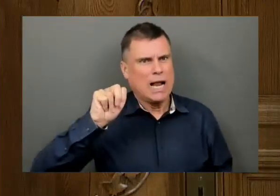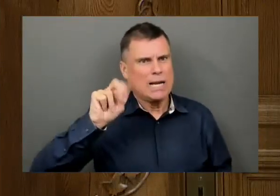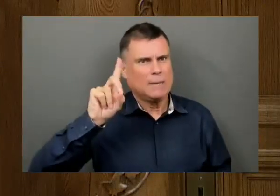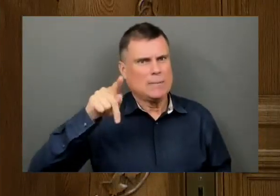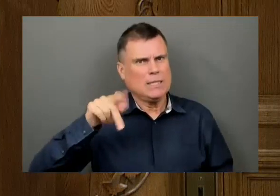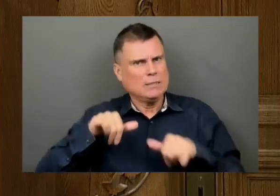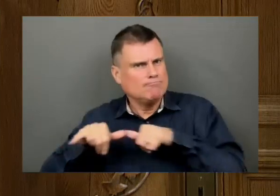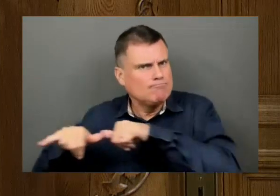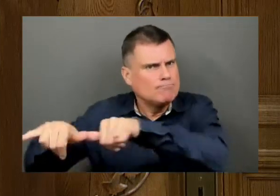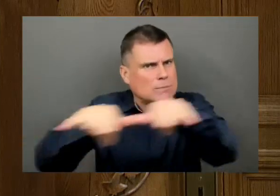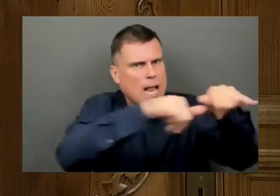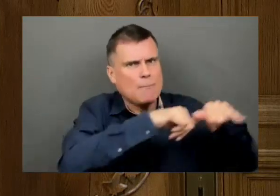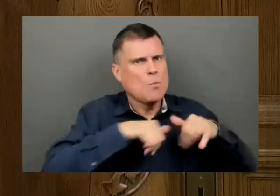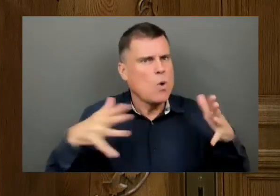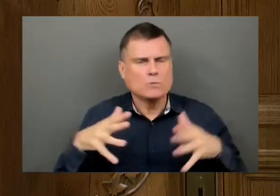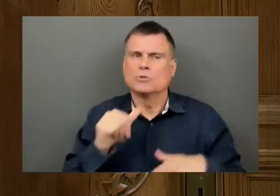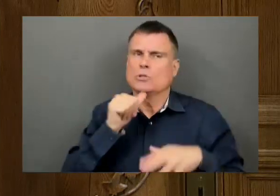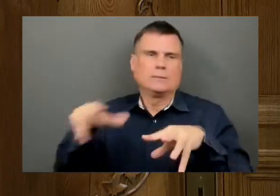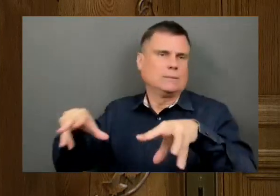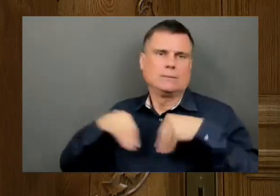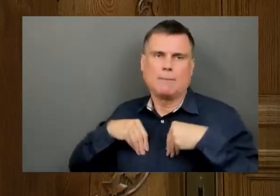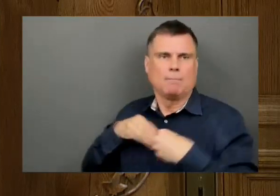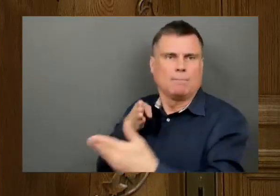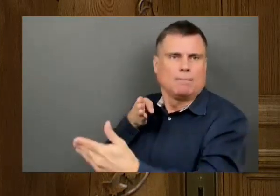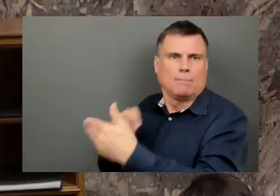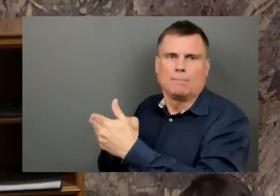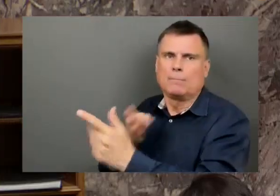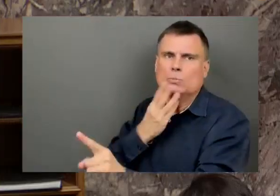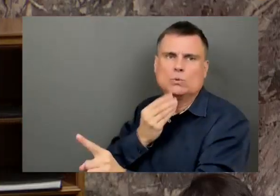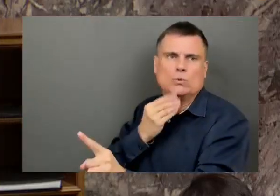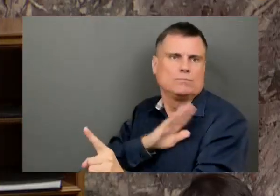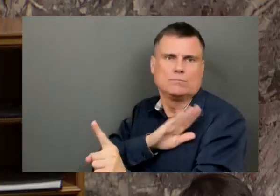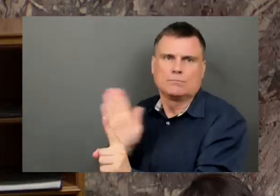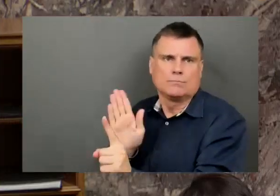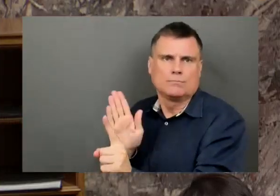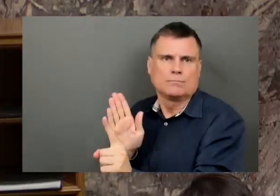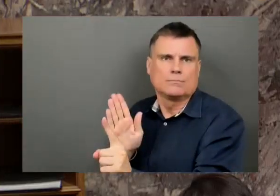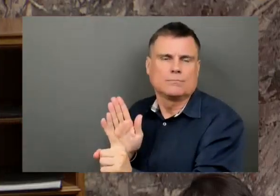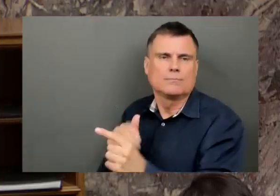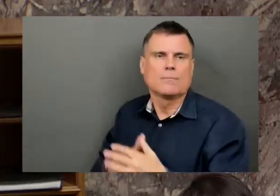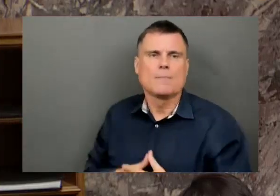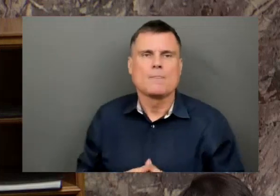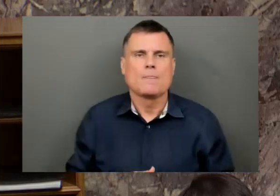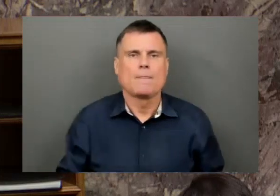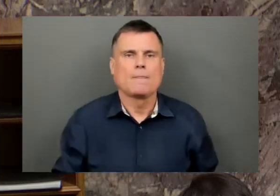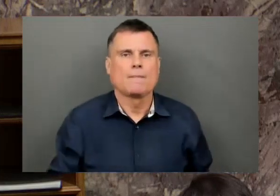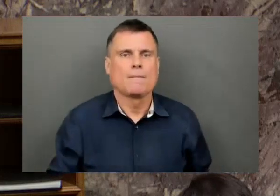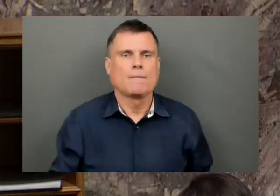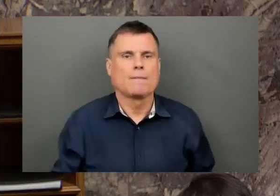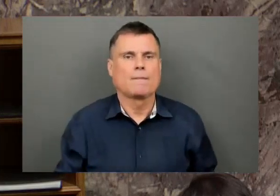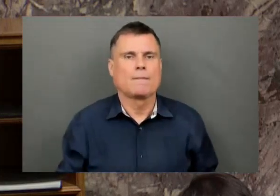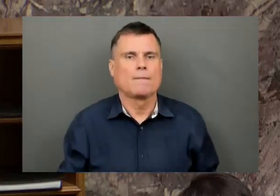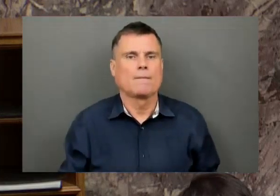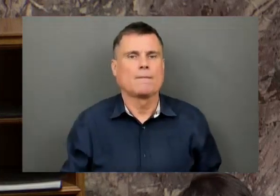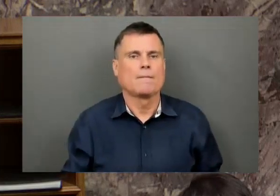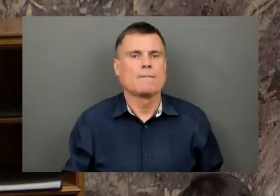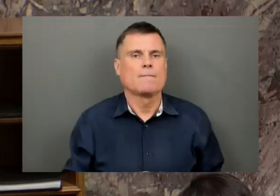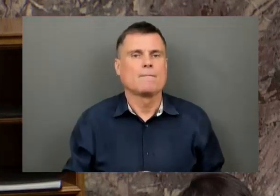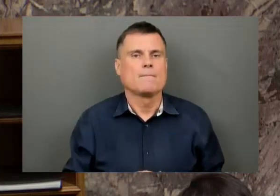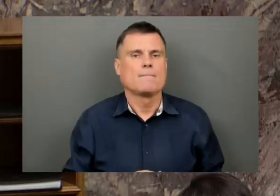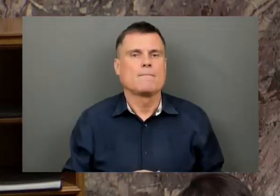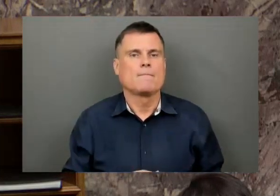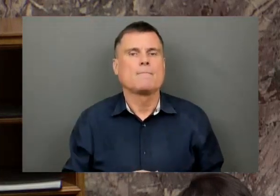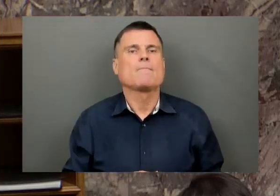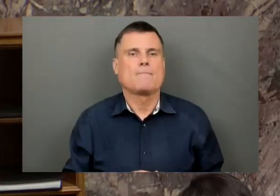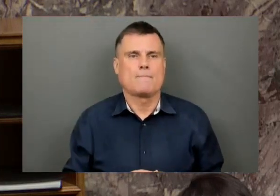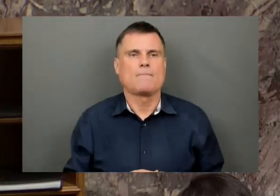Leader of the Official Opposition. Supplemental. Thank you, Mr. Speaker. Well, the problem is that the member